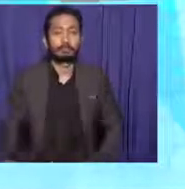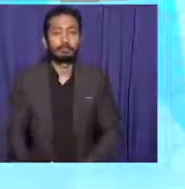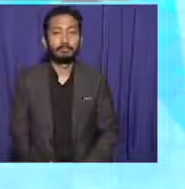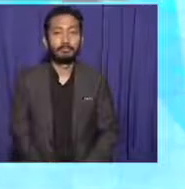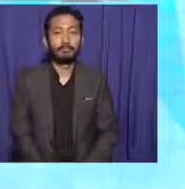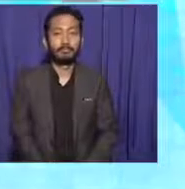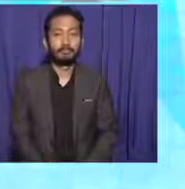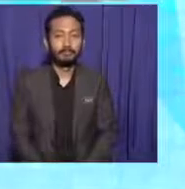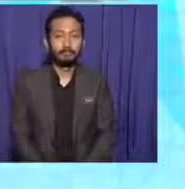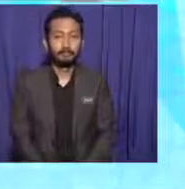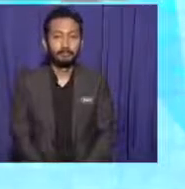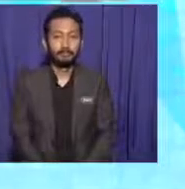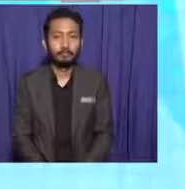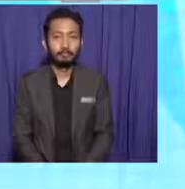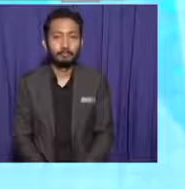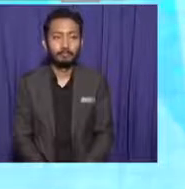954.9 Hz.